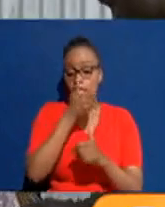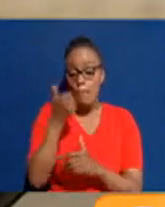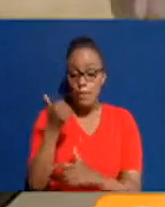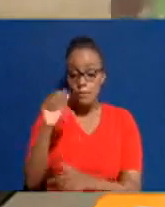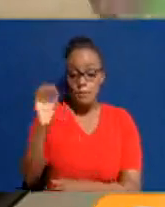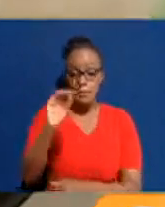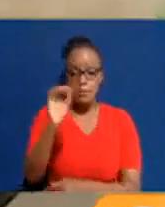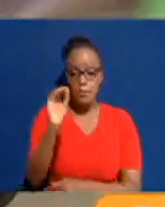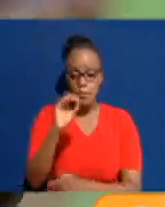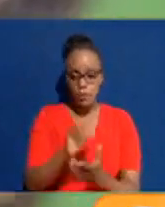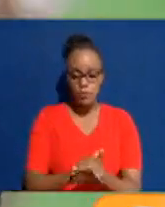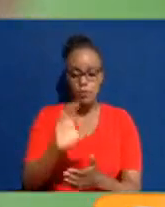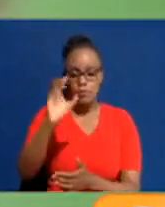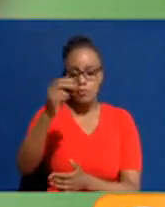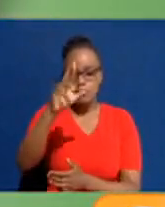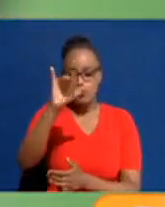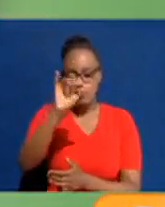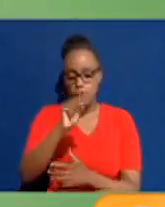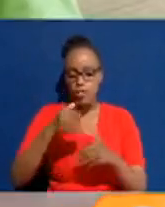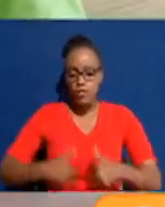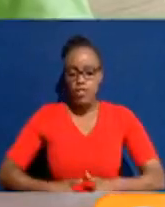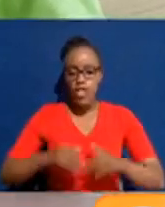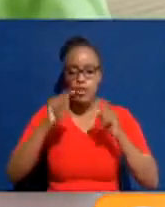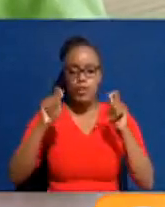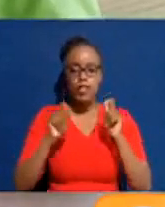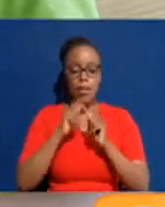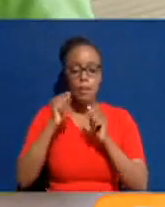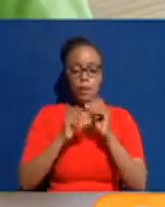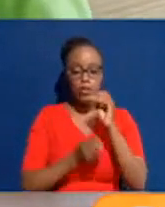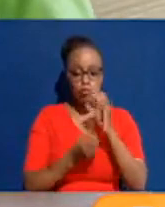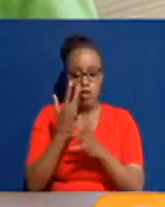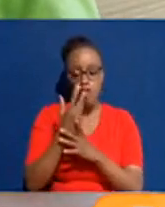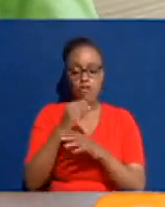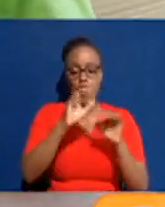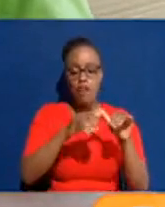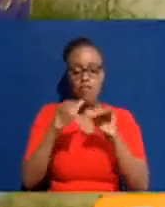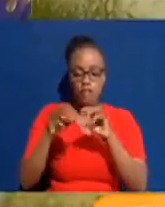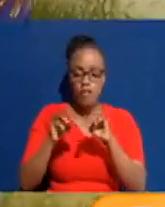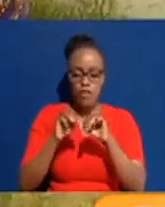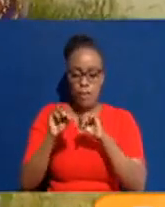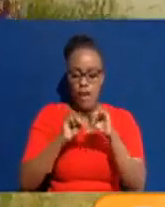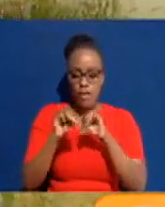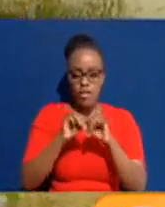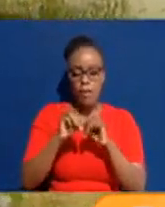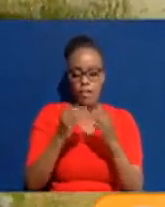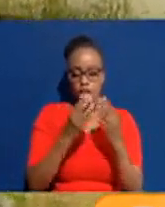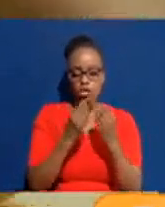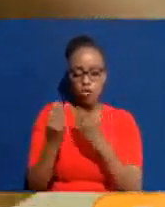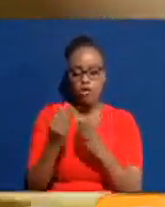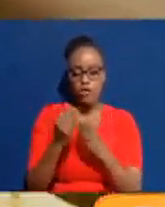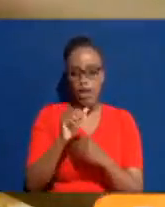one. Chris is part of a youthful team that has developed a farm management software that helps farmers